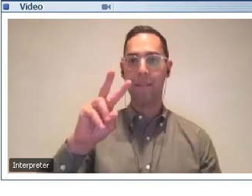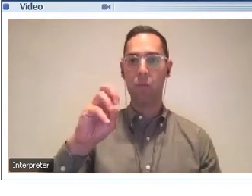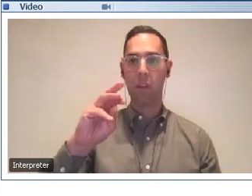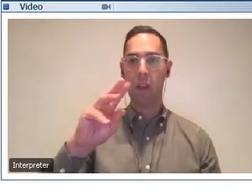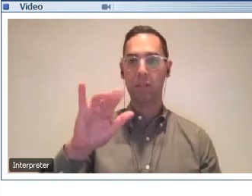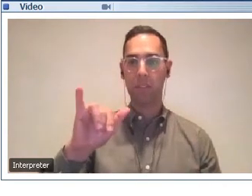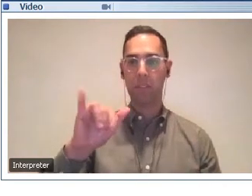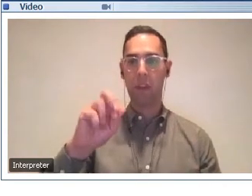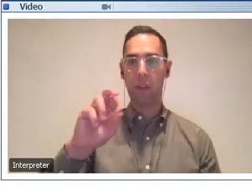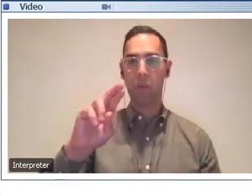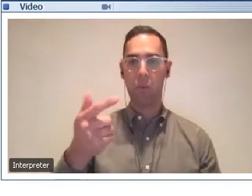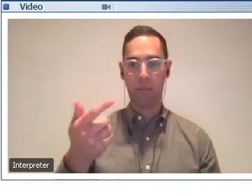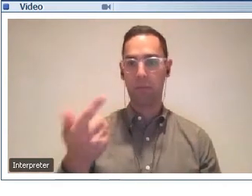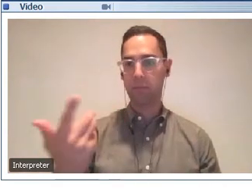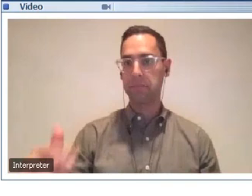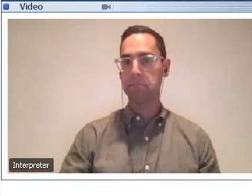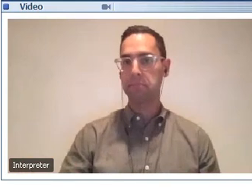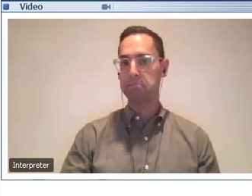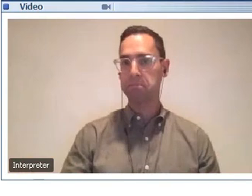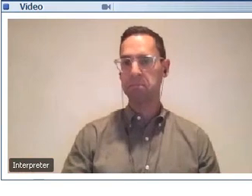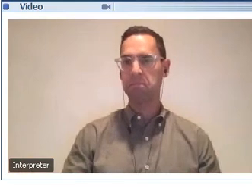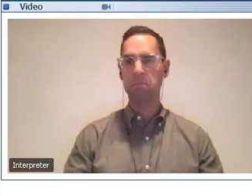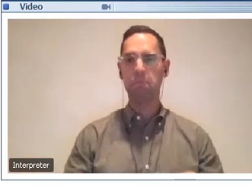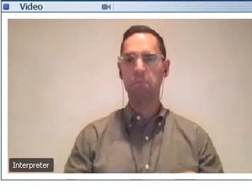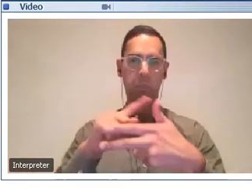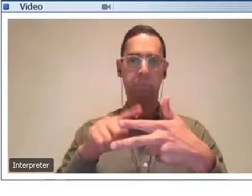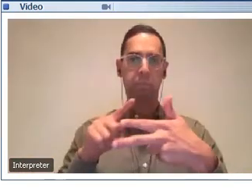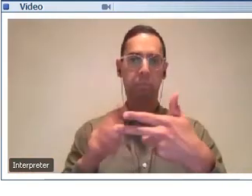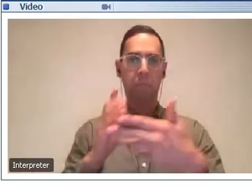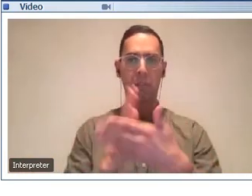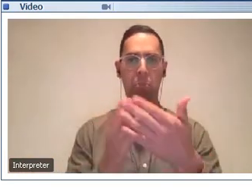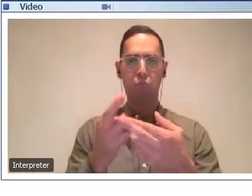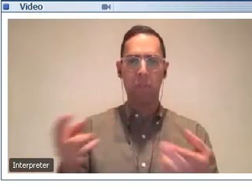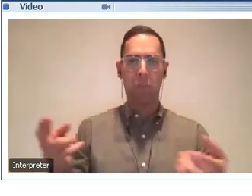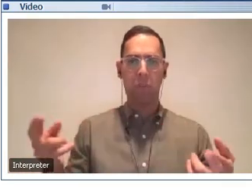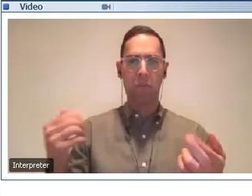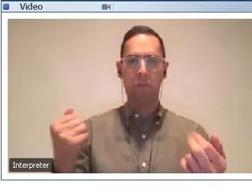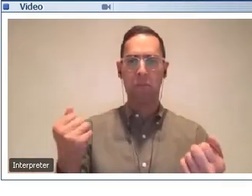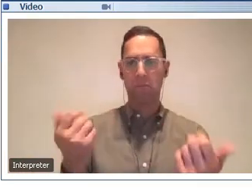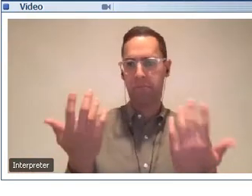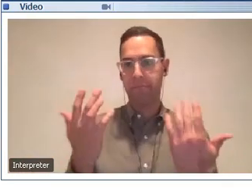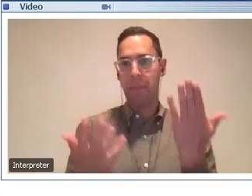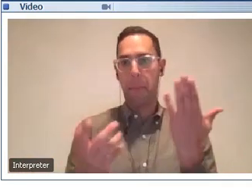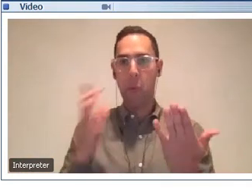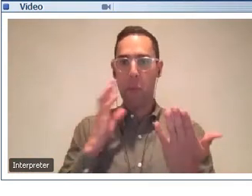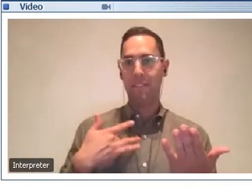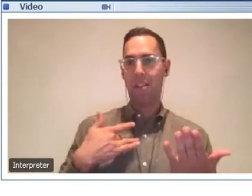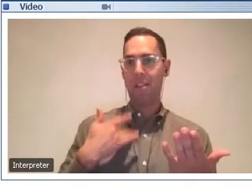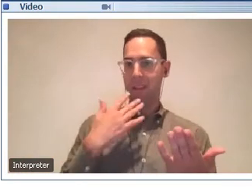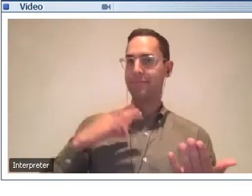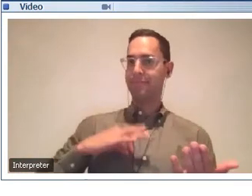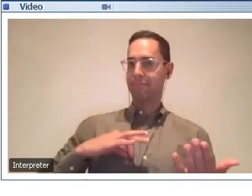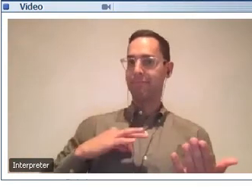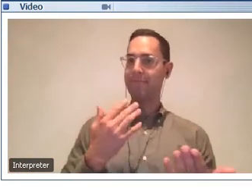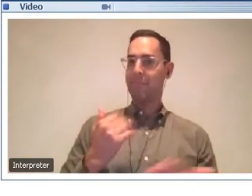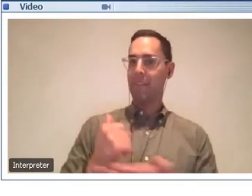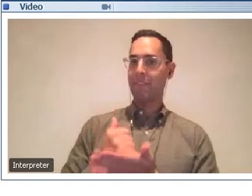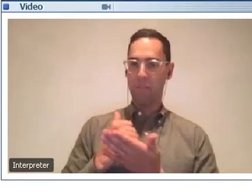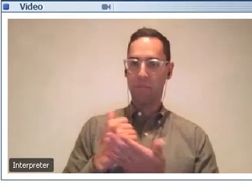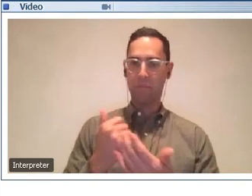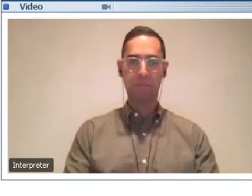spanadvocacy.org. So those are some resources that we hope everyone will find helpful. And then again, the website that Lauren mentioned is